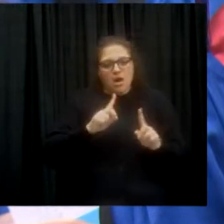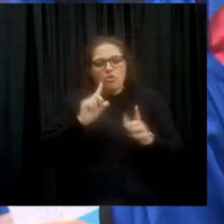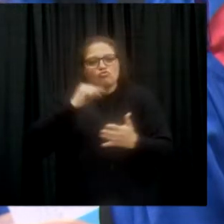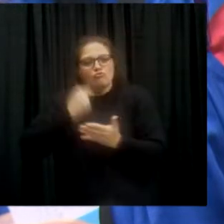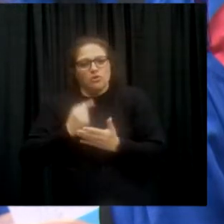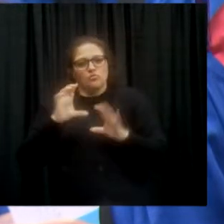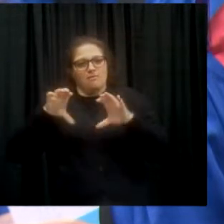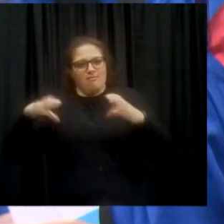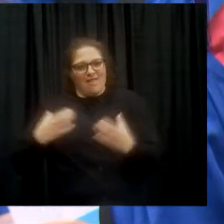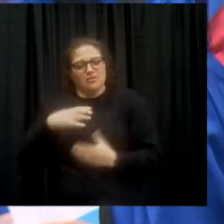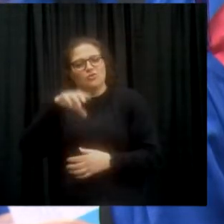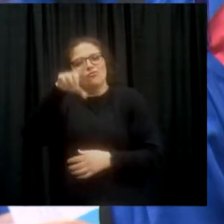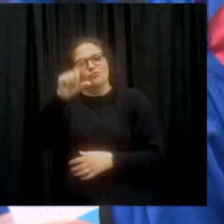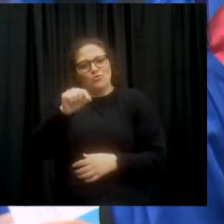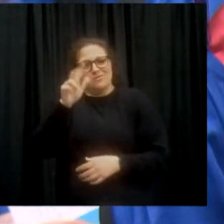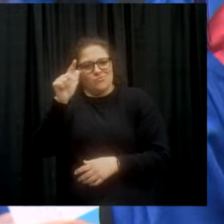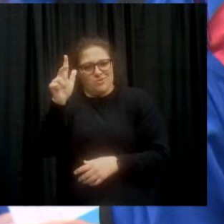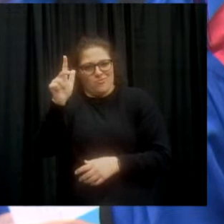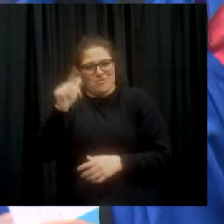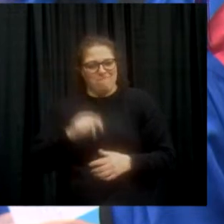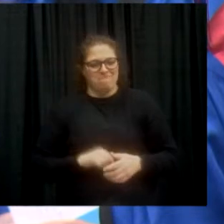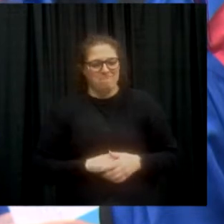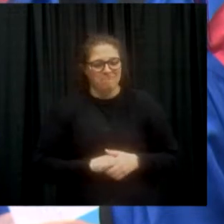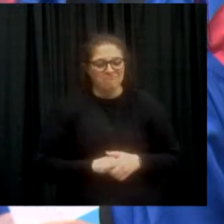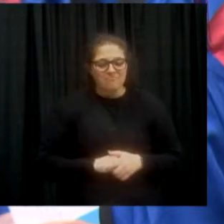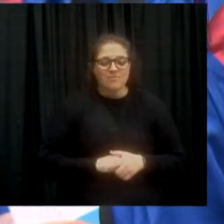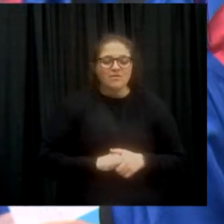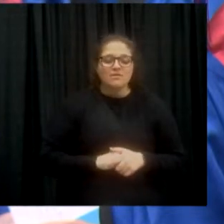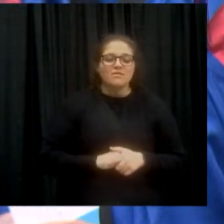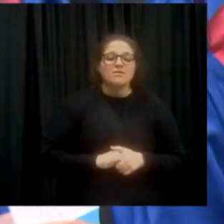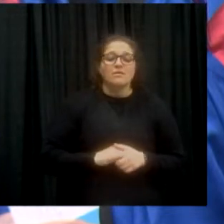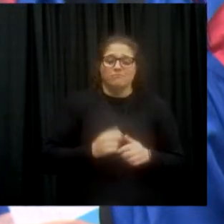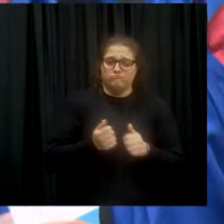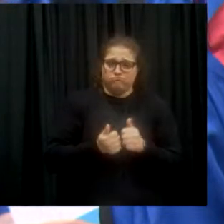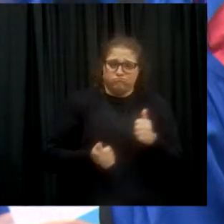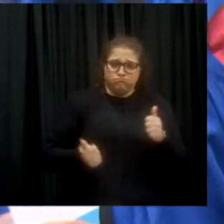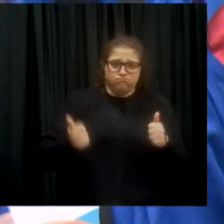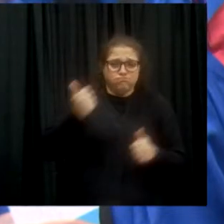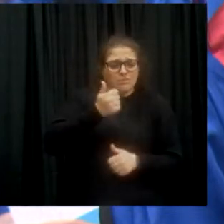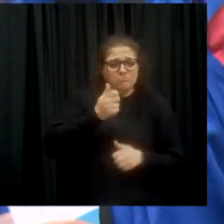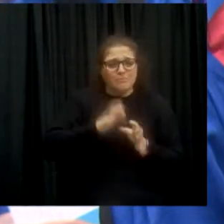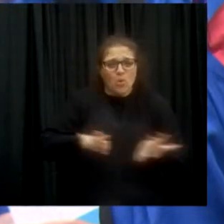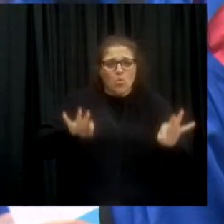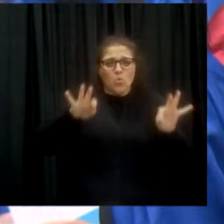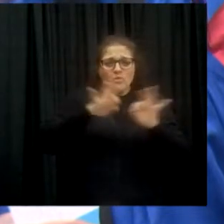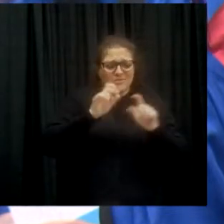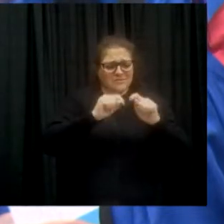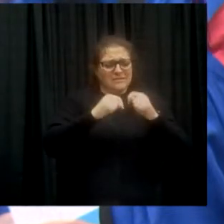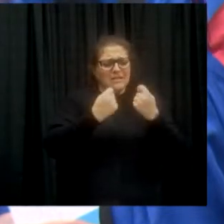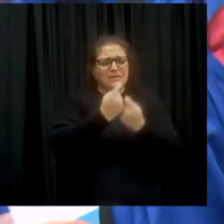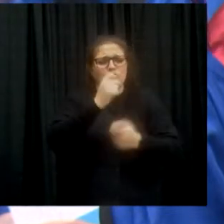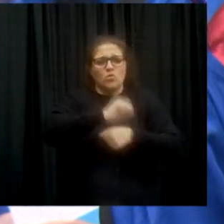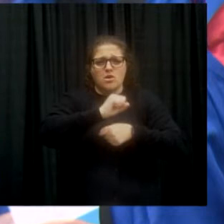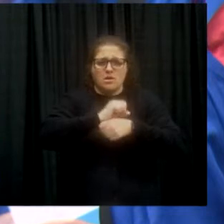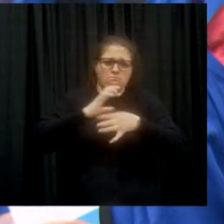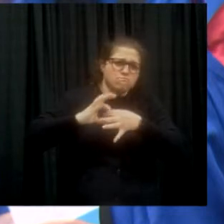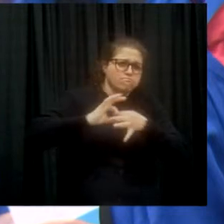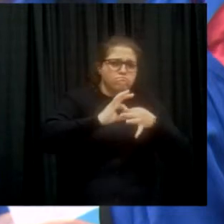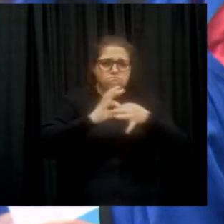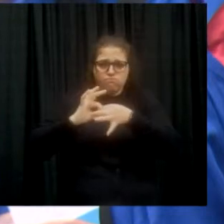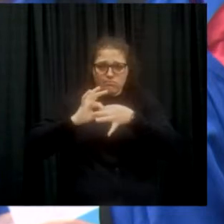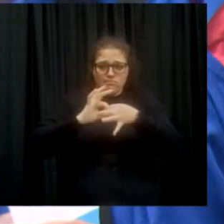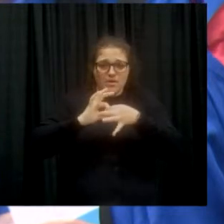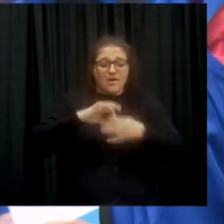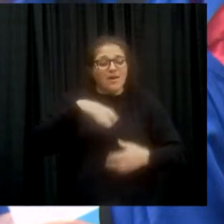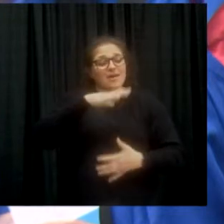graduating class of 2023. Most importantly, I've recognized teamwork. Throughout my journey as